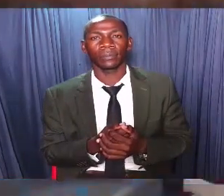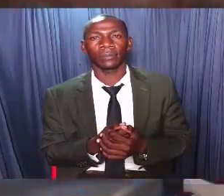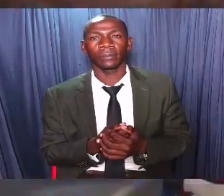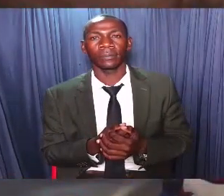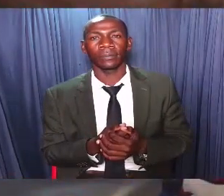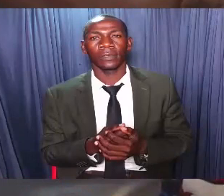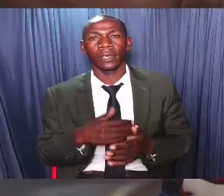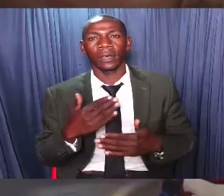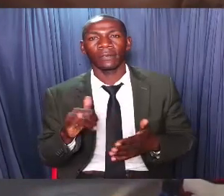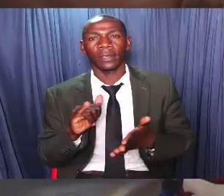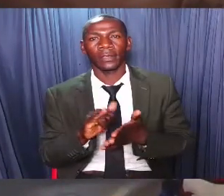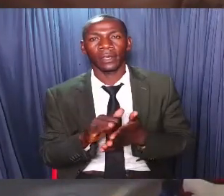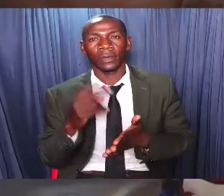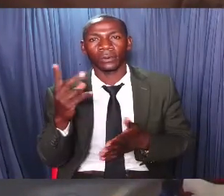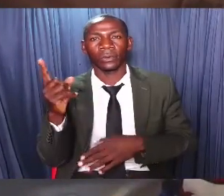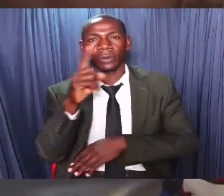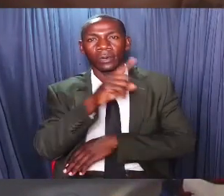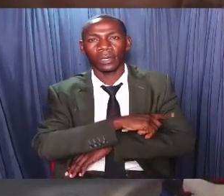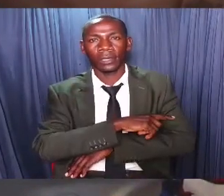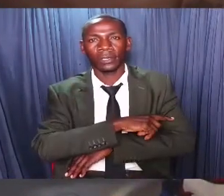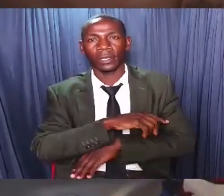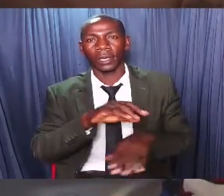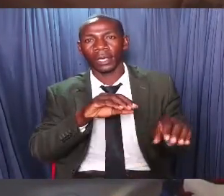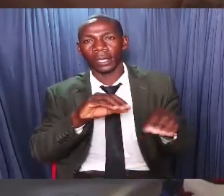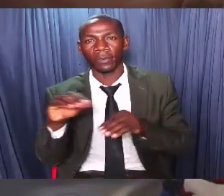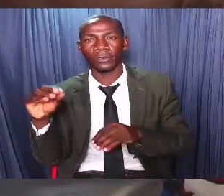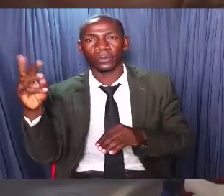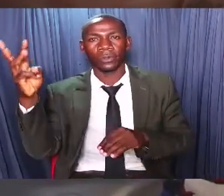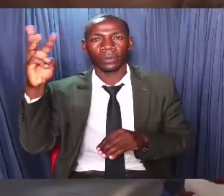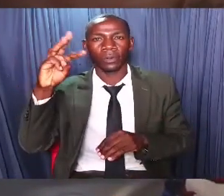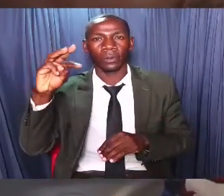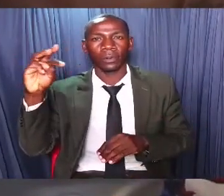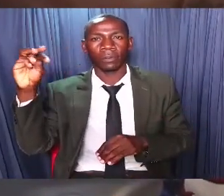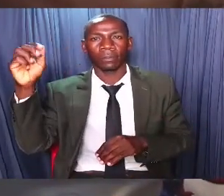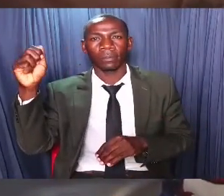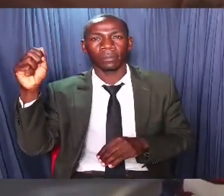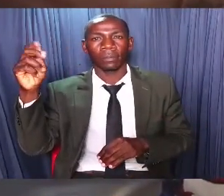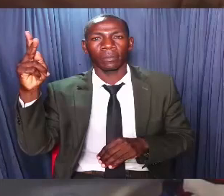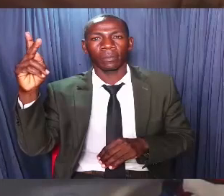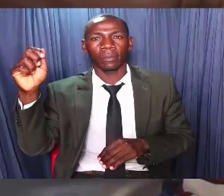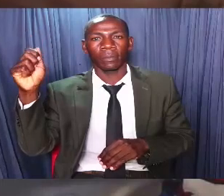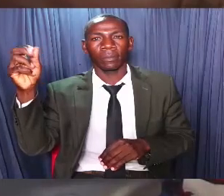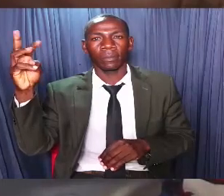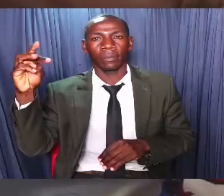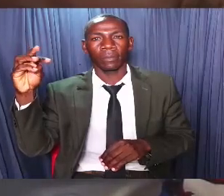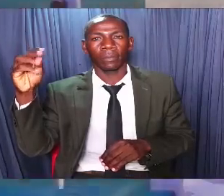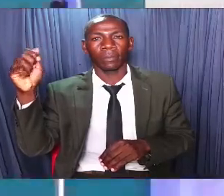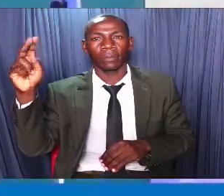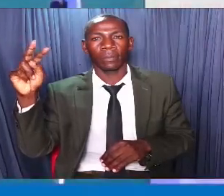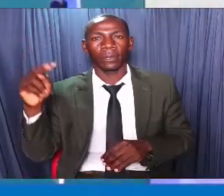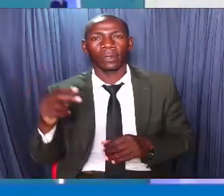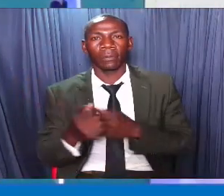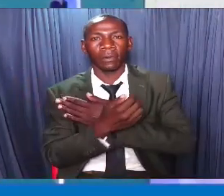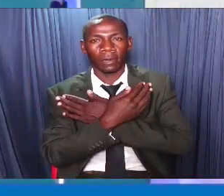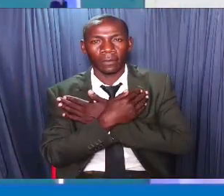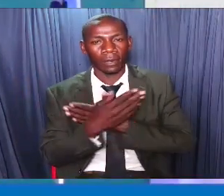Baada ya hiyo siku mbili nikaelekea Makambako. After 2 days I went forth to Makambako. Wapendwa walitupokea kwa